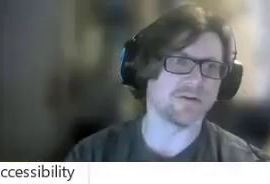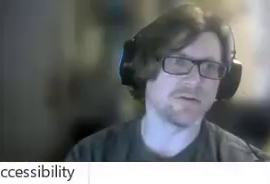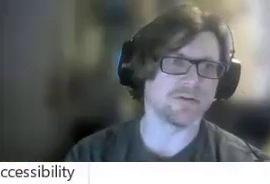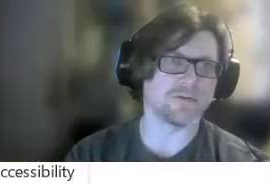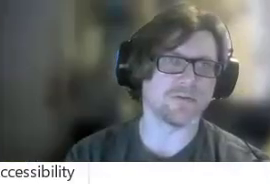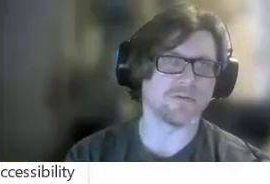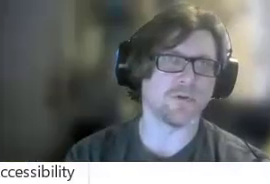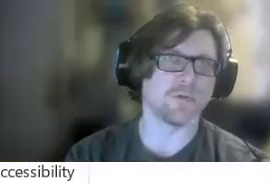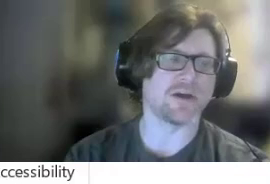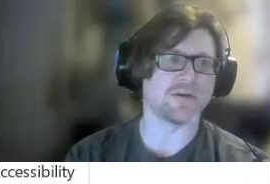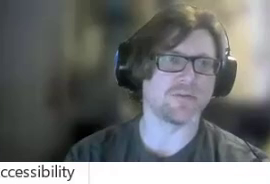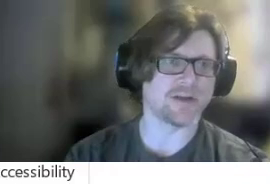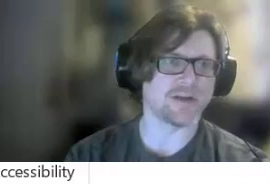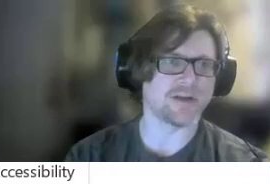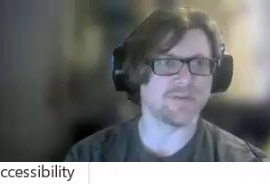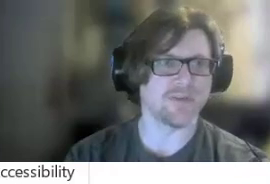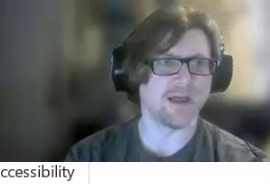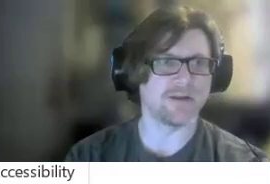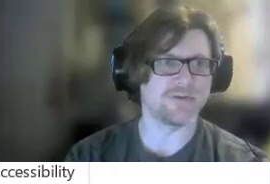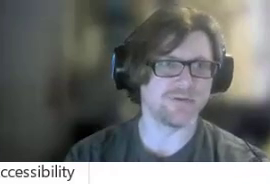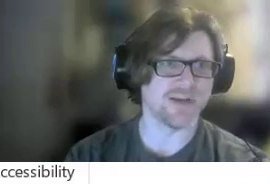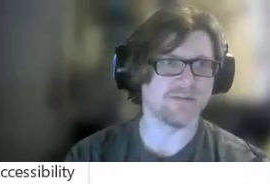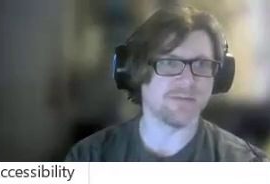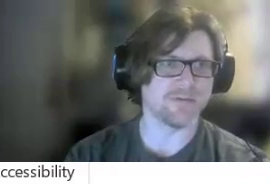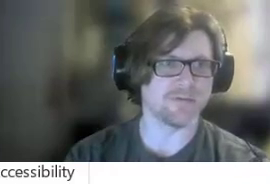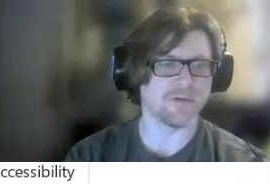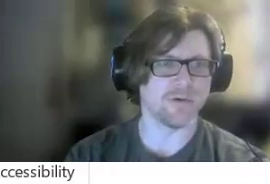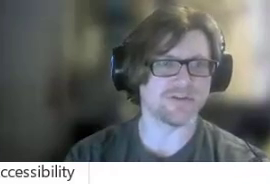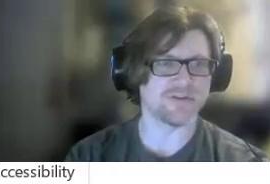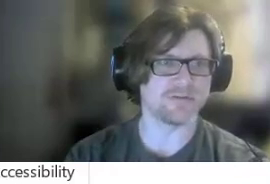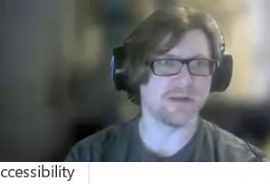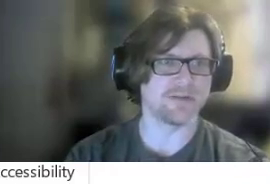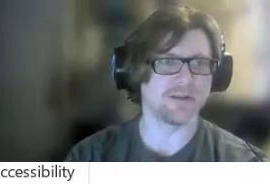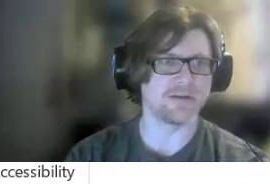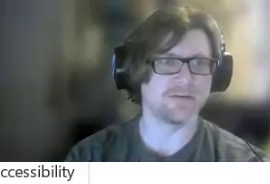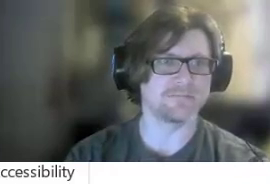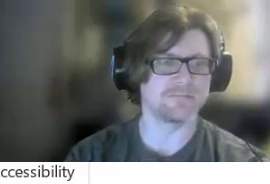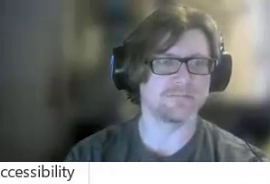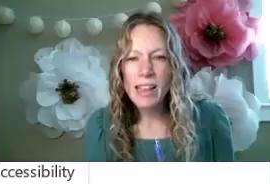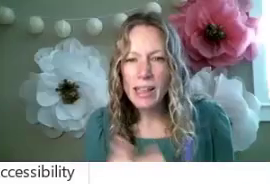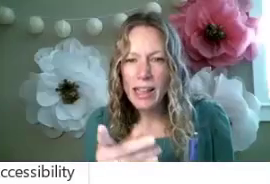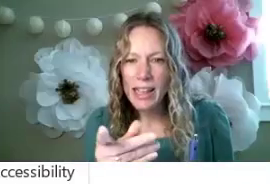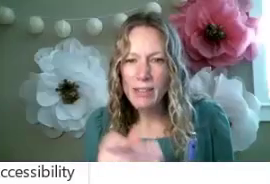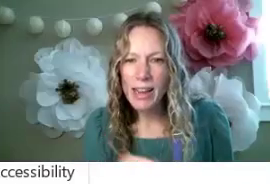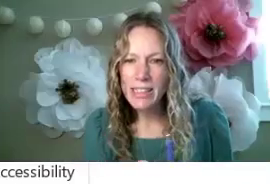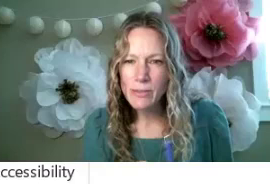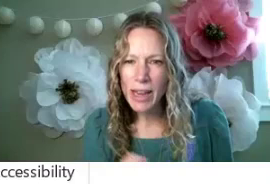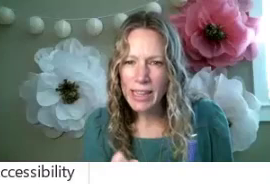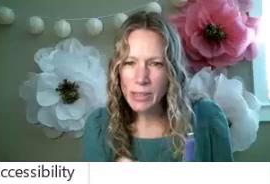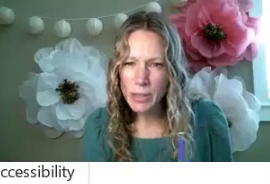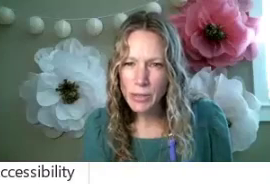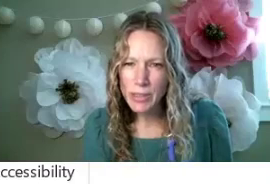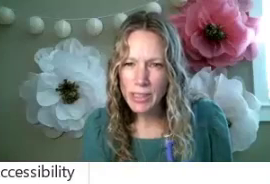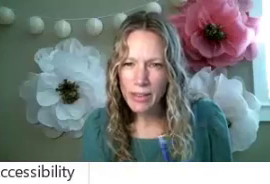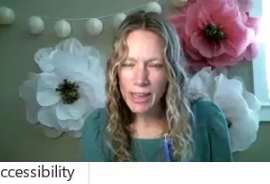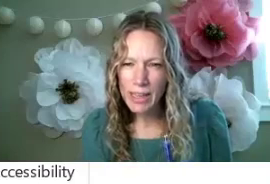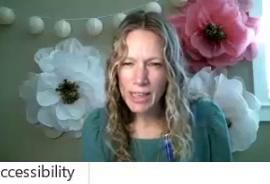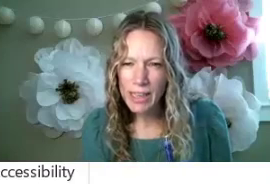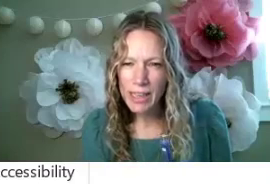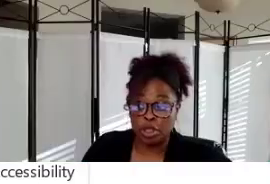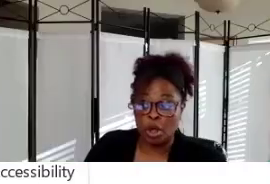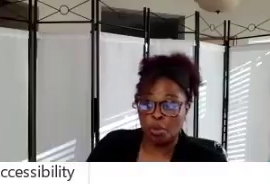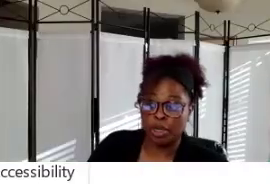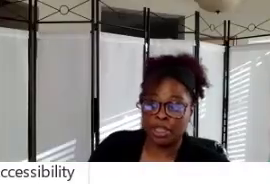the title? So the title section of the slide, could you use that for the question and then? Yeah, like Ryan, that's what you were saying,